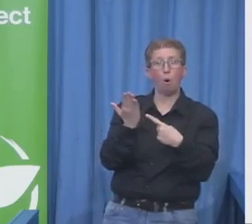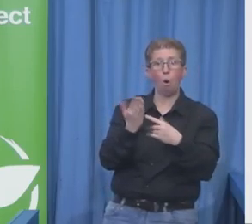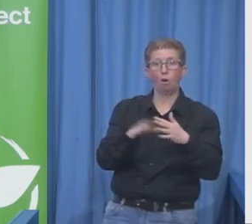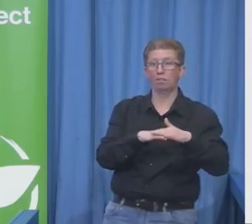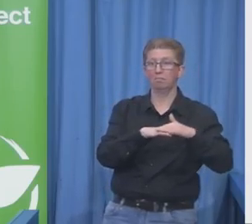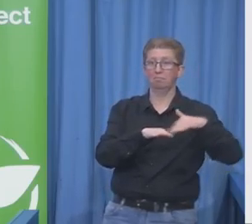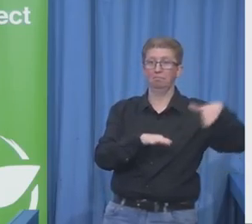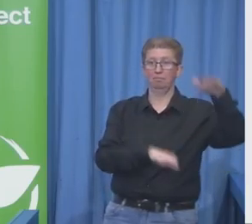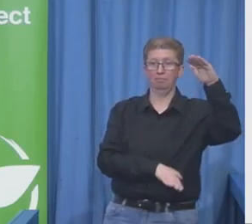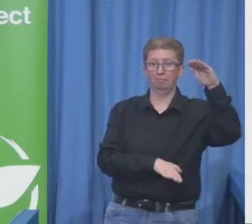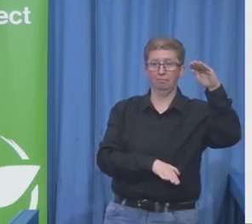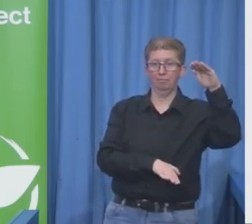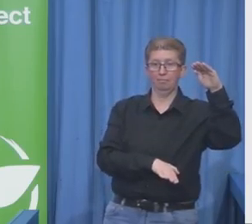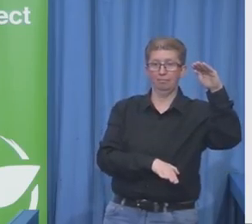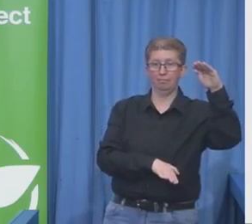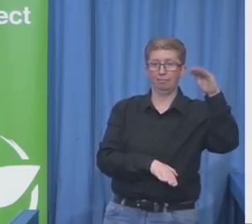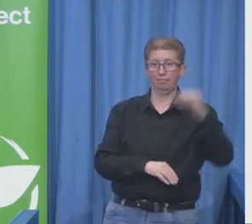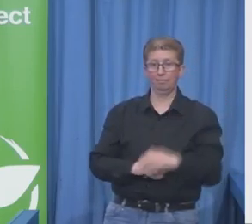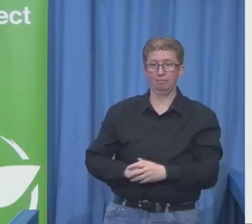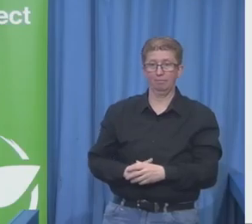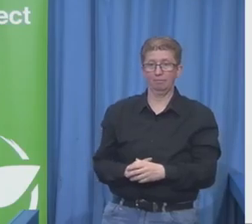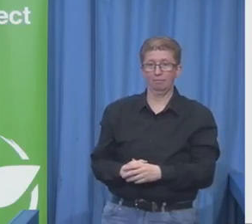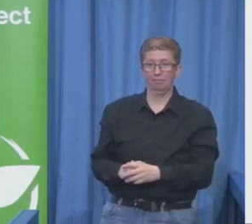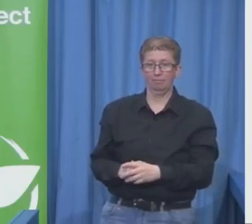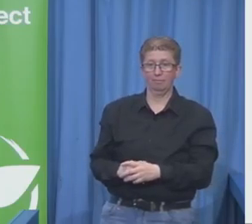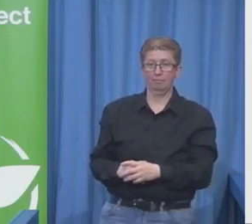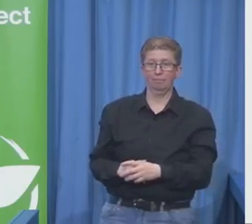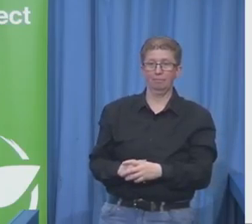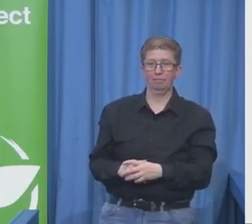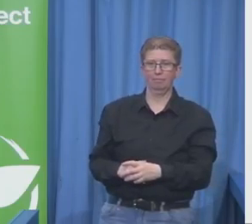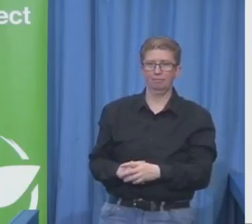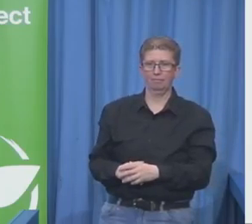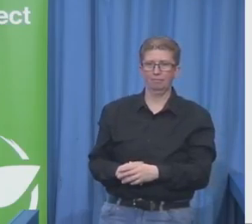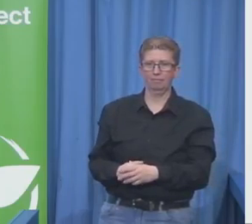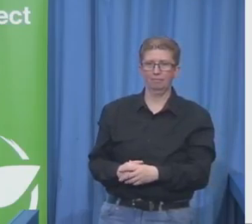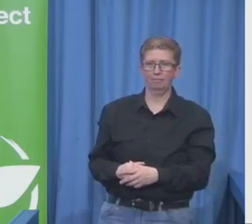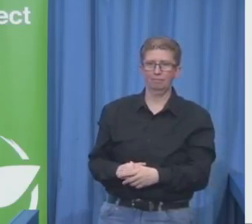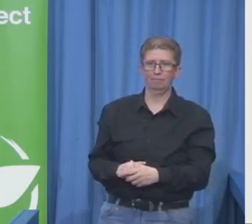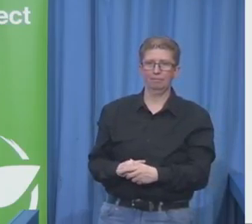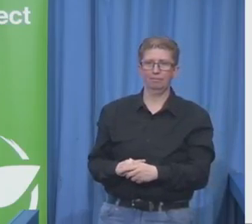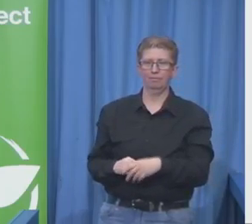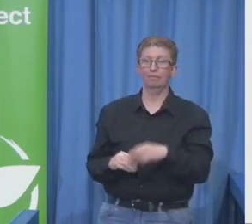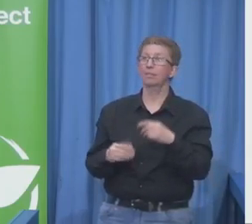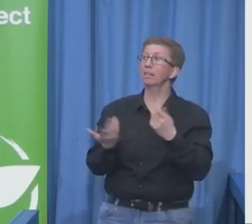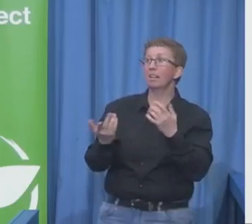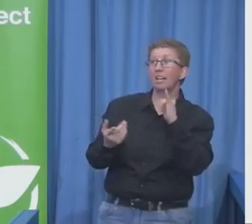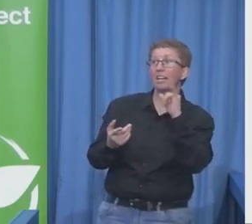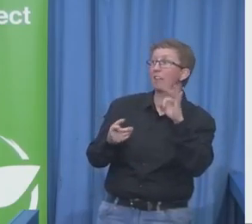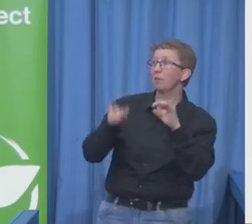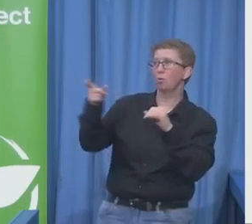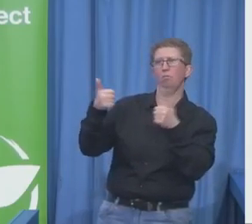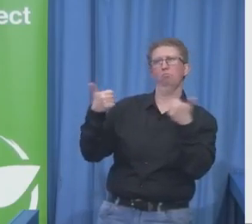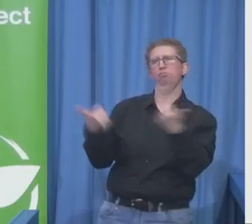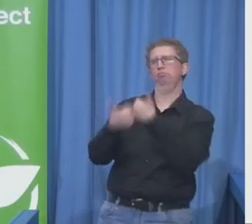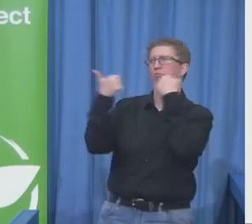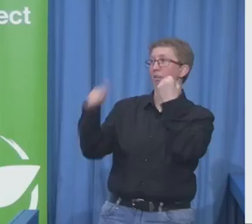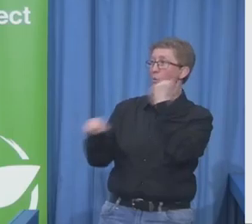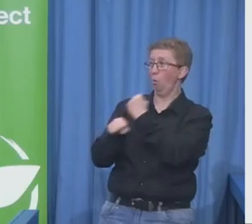So research, absolutely fine. But there aren't research offices all around the world, and many countries are kind of business-to-business sales organizations.